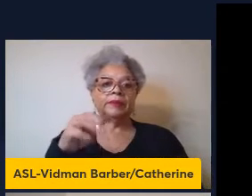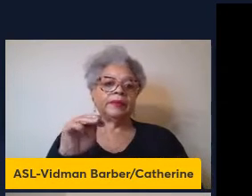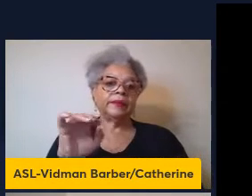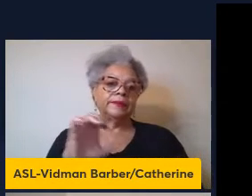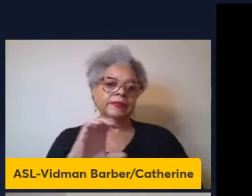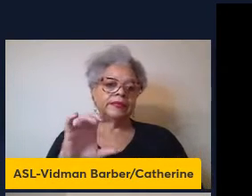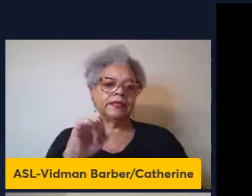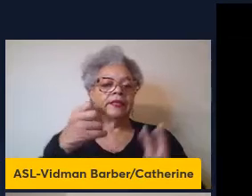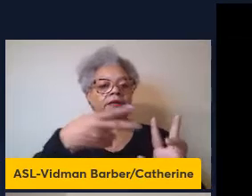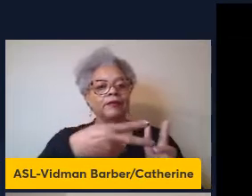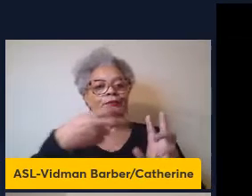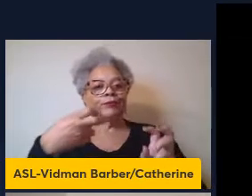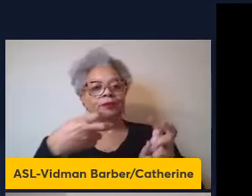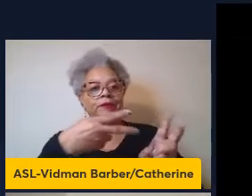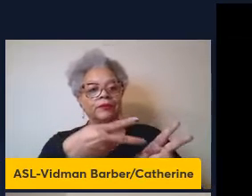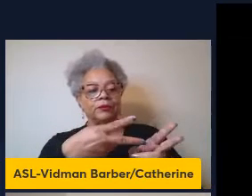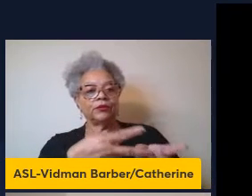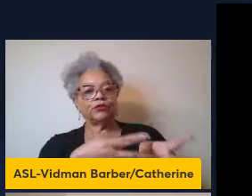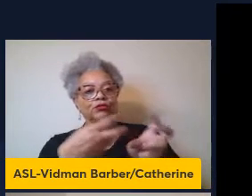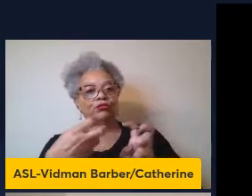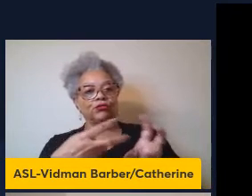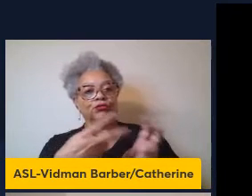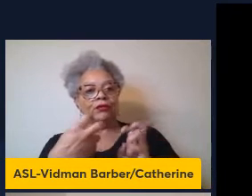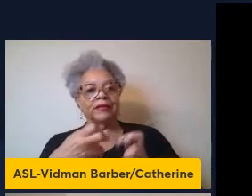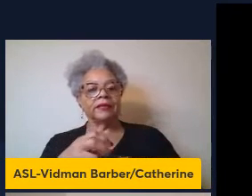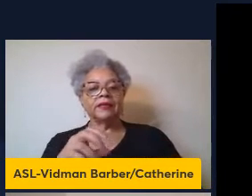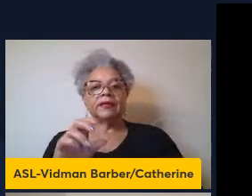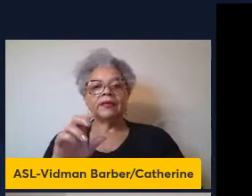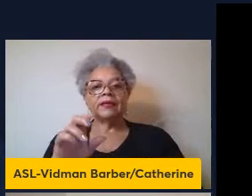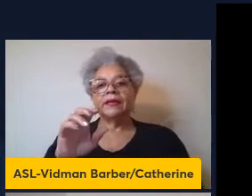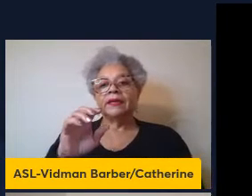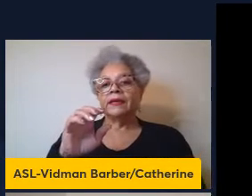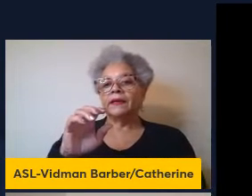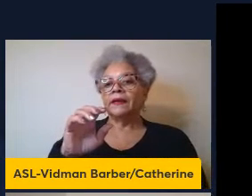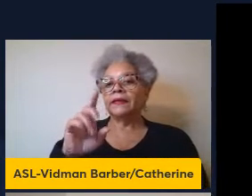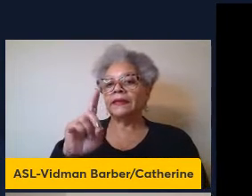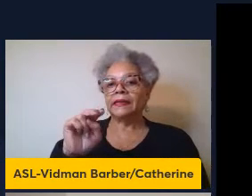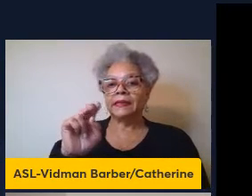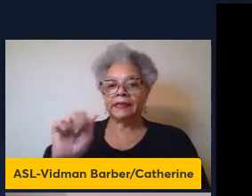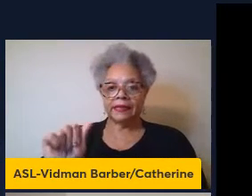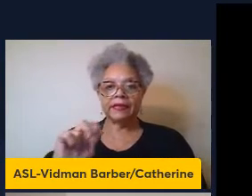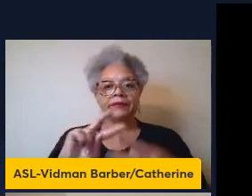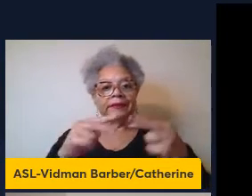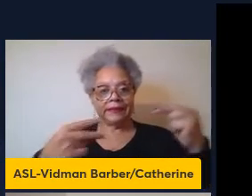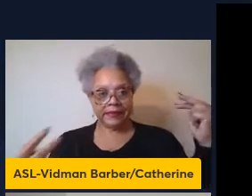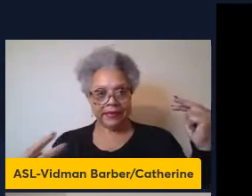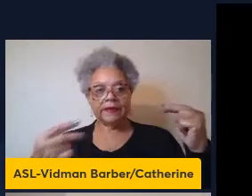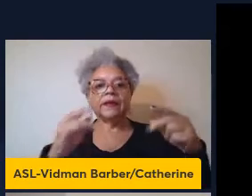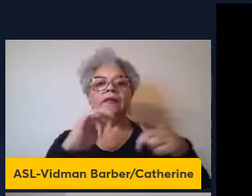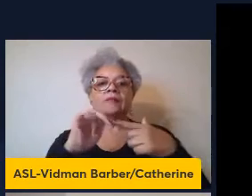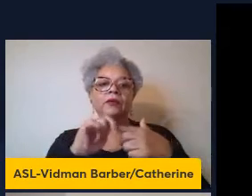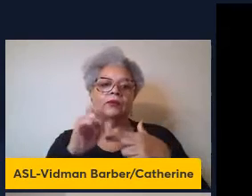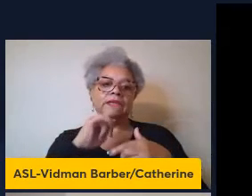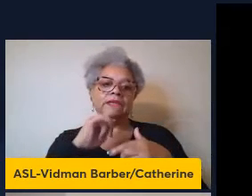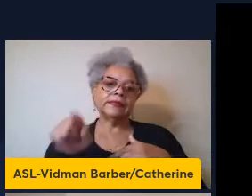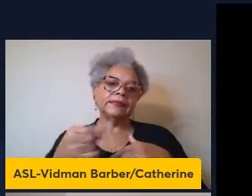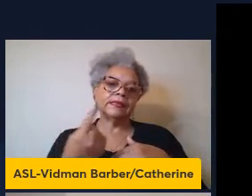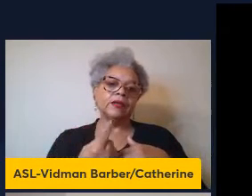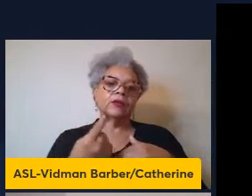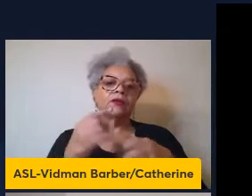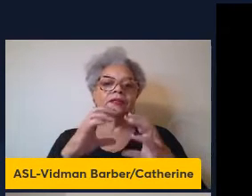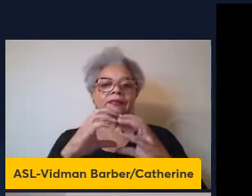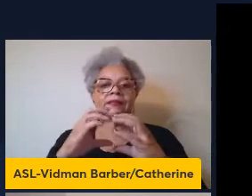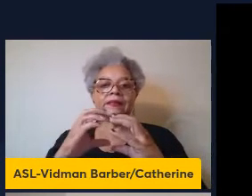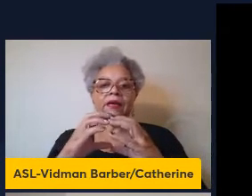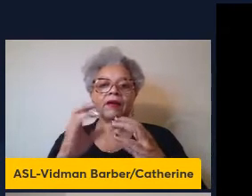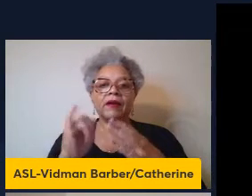extracted DNA, and we measured all the MTB-specific TCRs which were identified in our single cell sorts in this